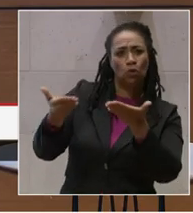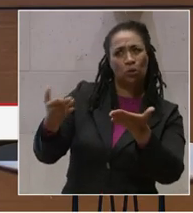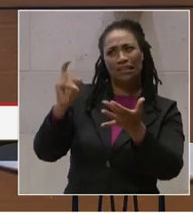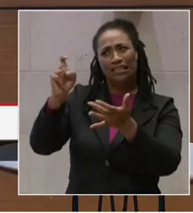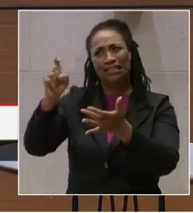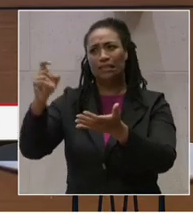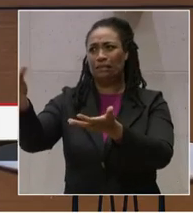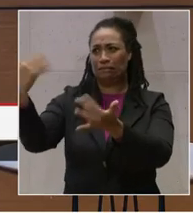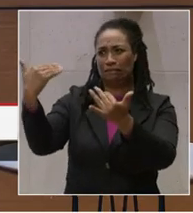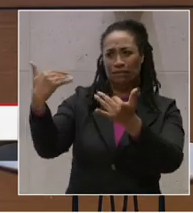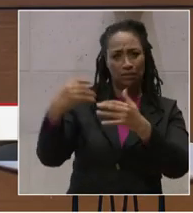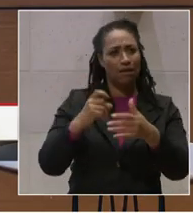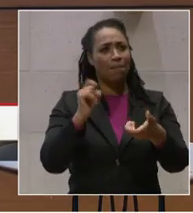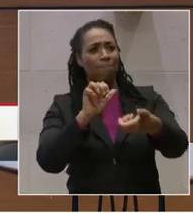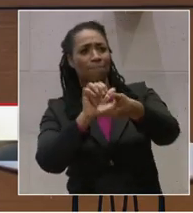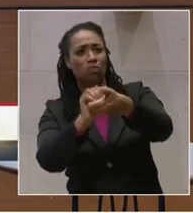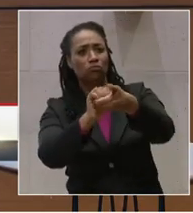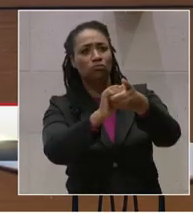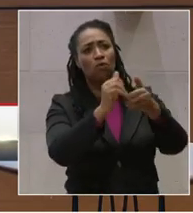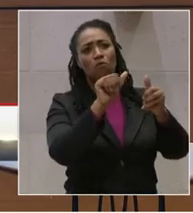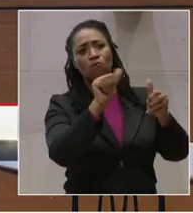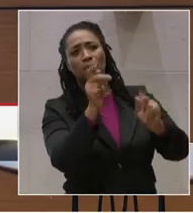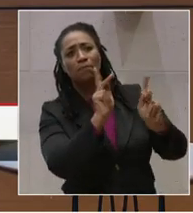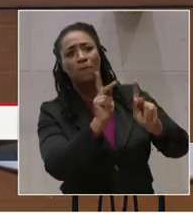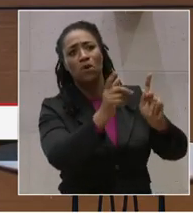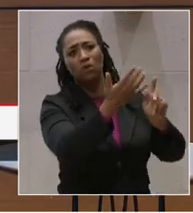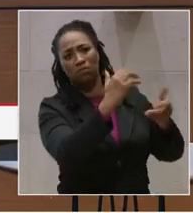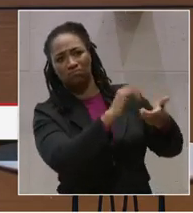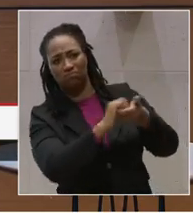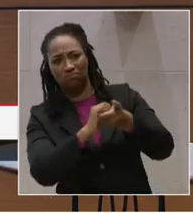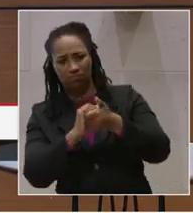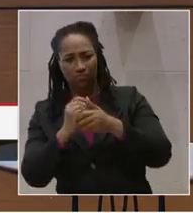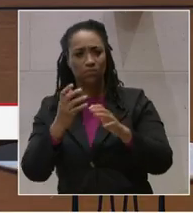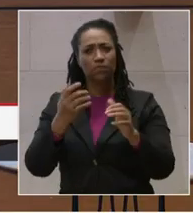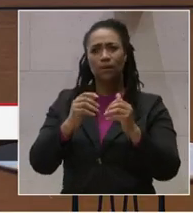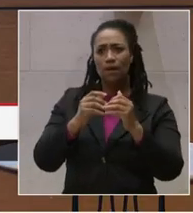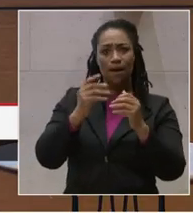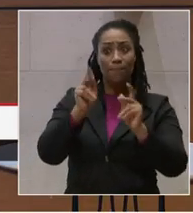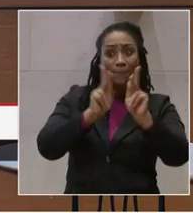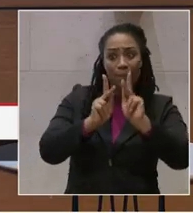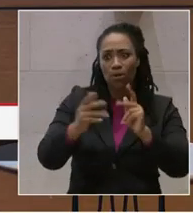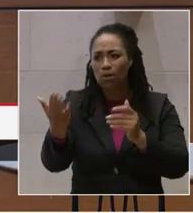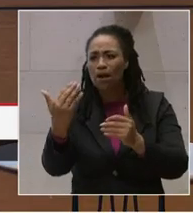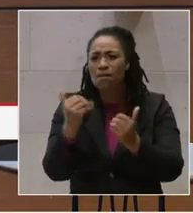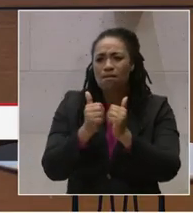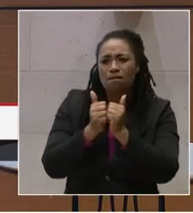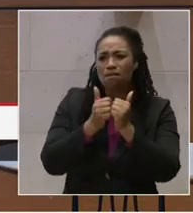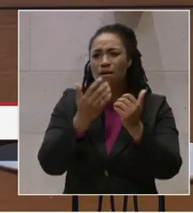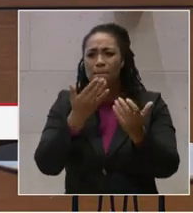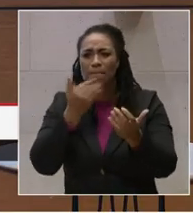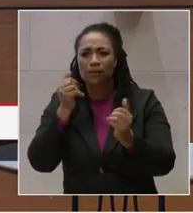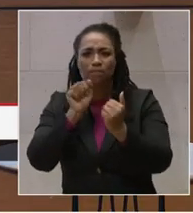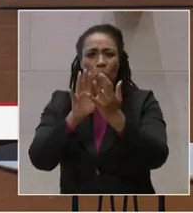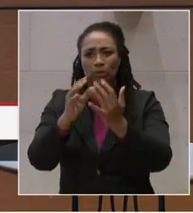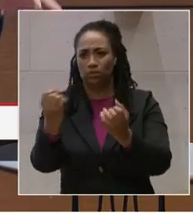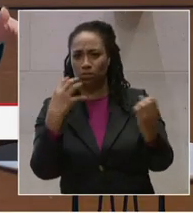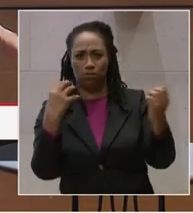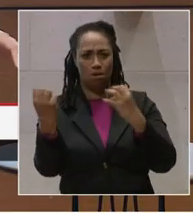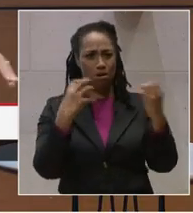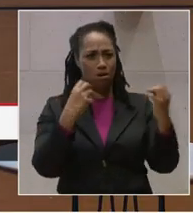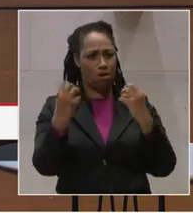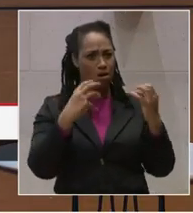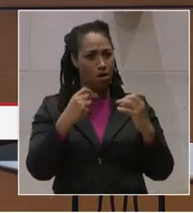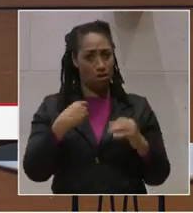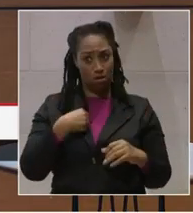ways to do things. When I've traveled the country, inevitably the mayor will say, where are they doing it right? Who can we learn